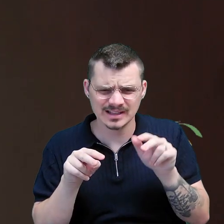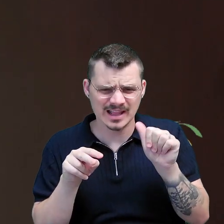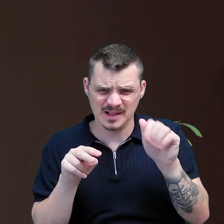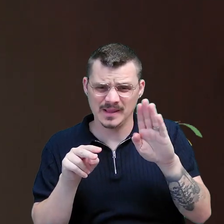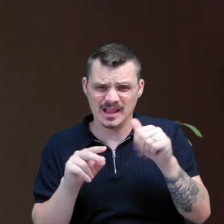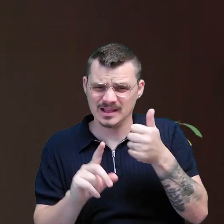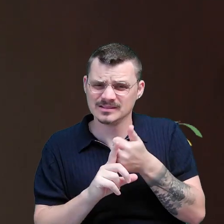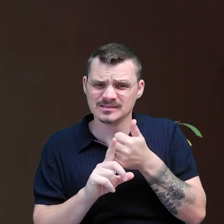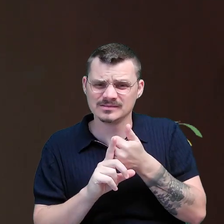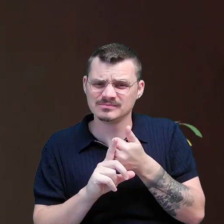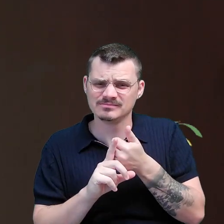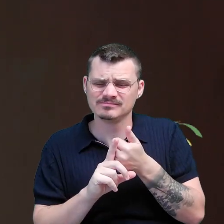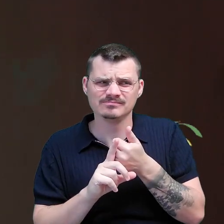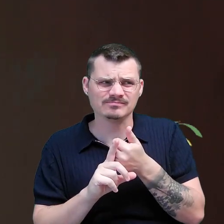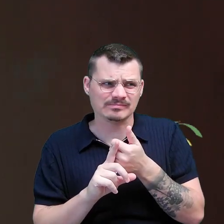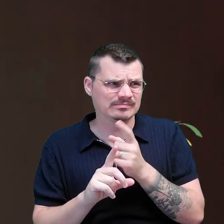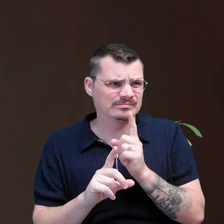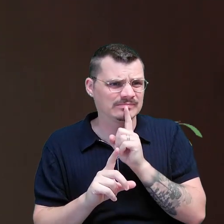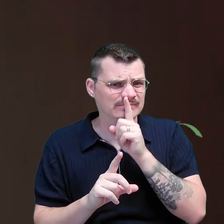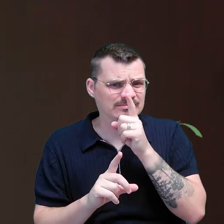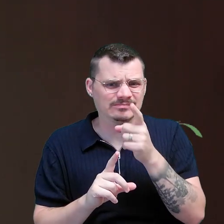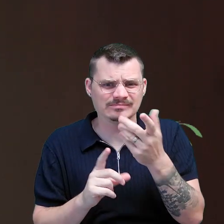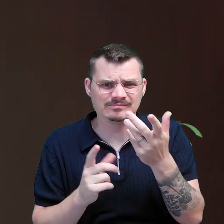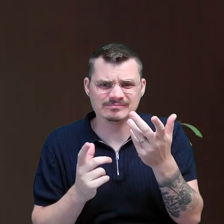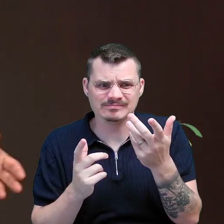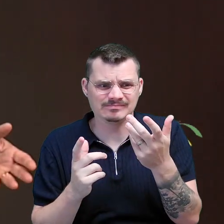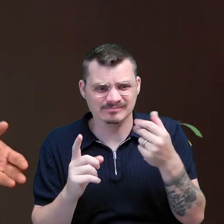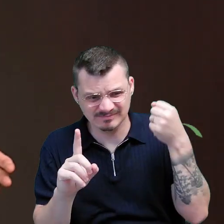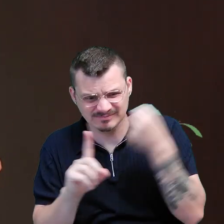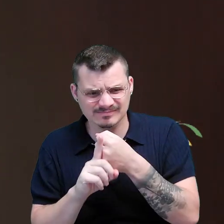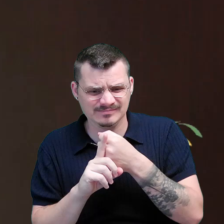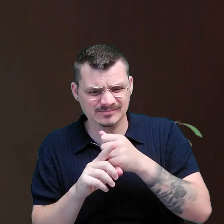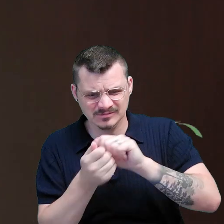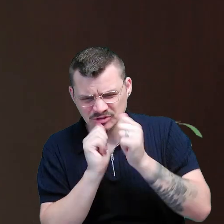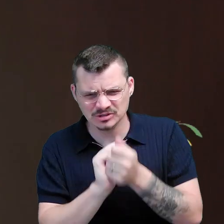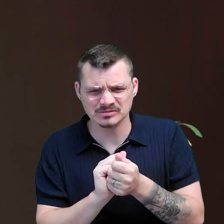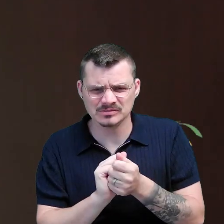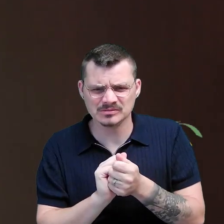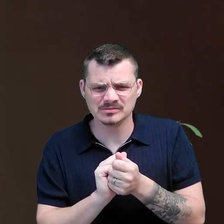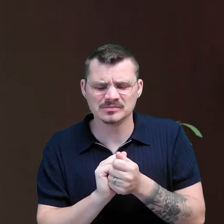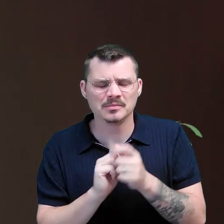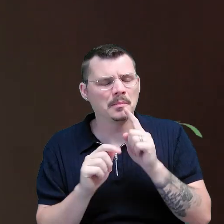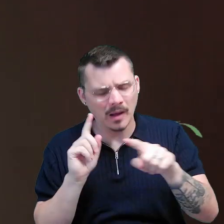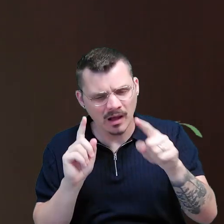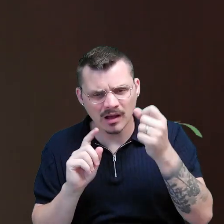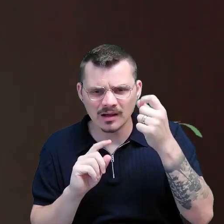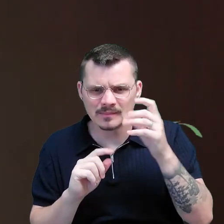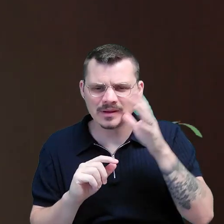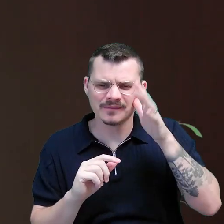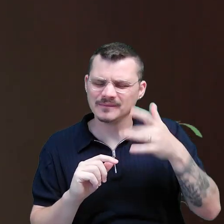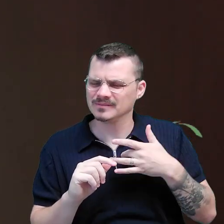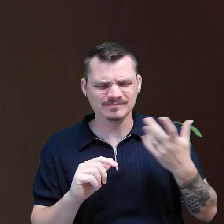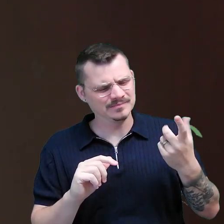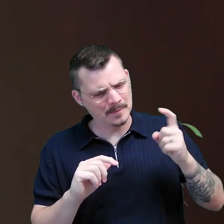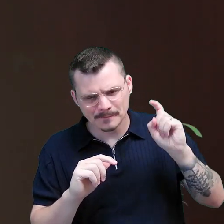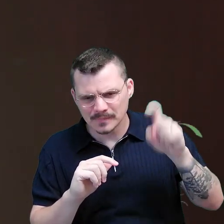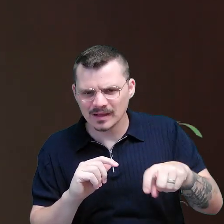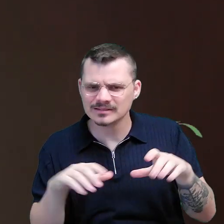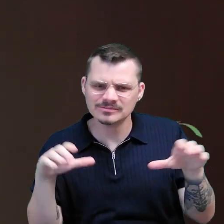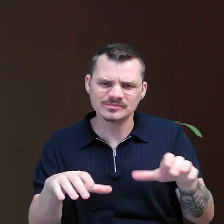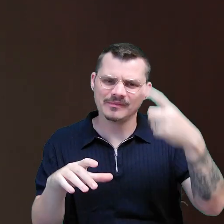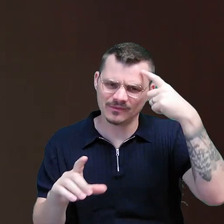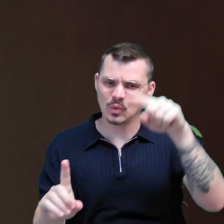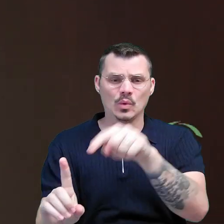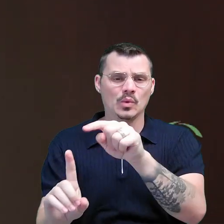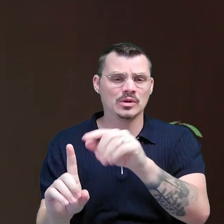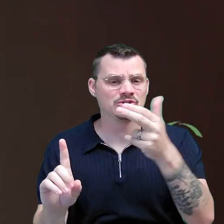not even made any difference. Yet they knew they had to do that for this child.